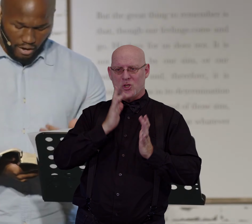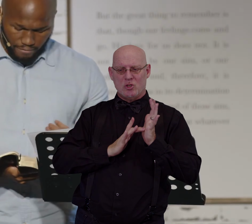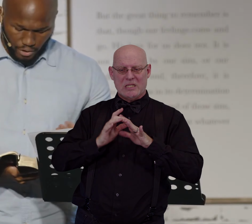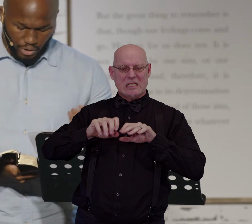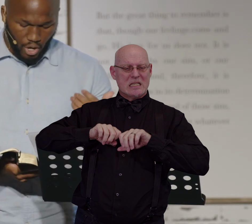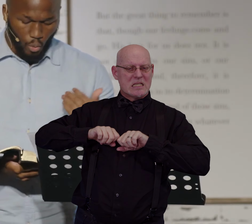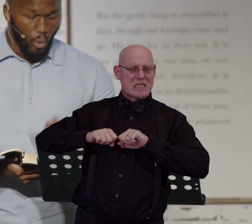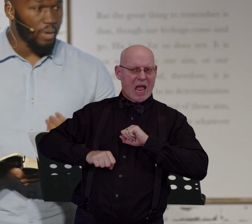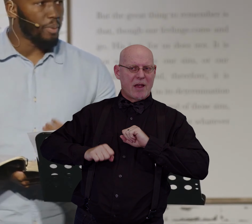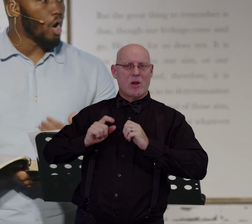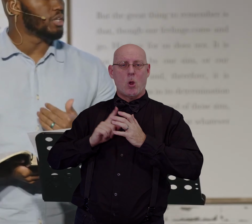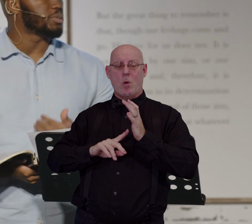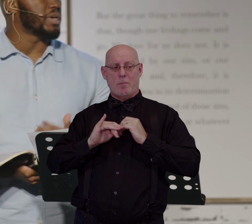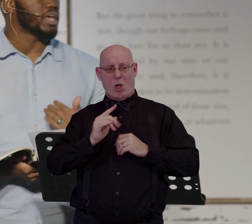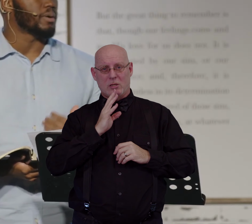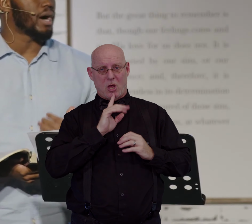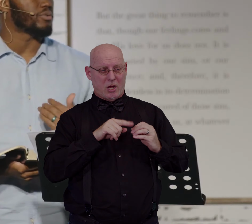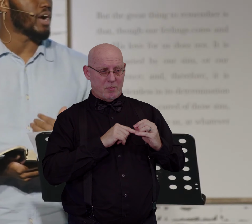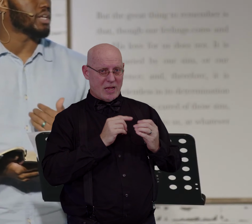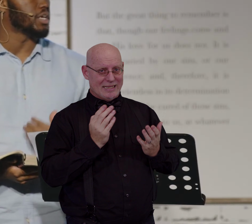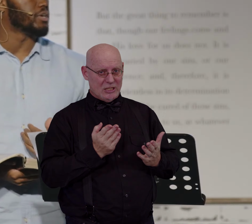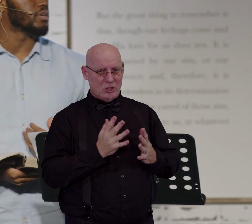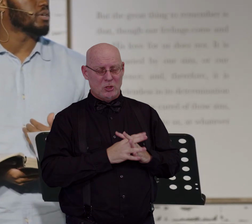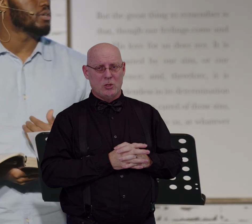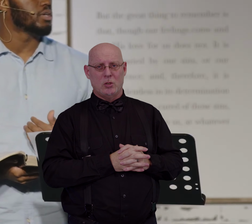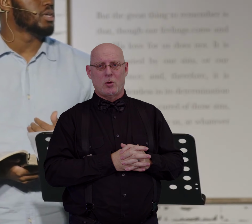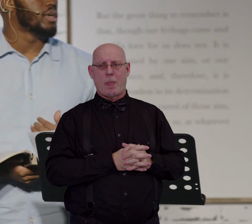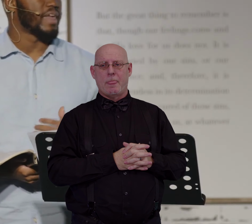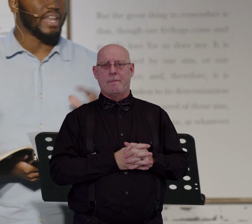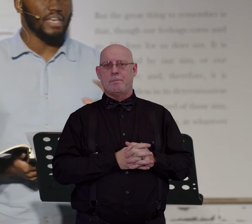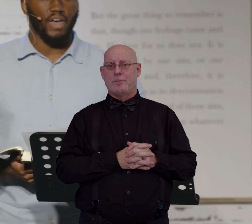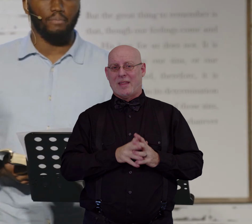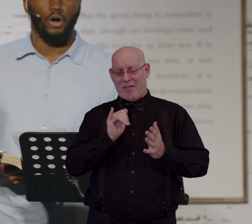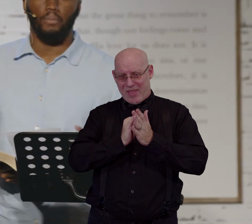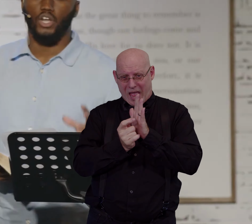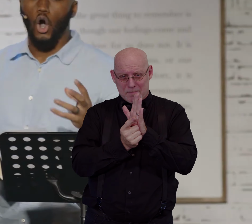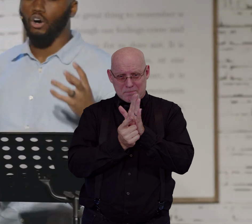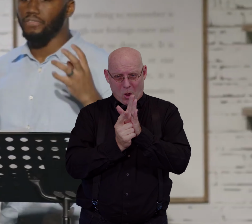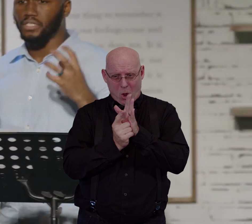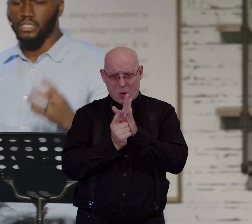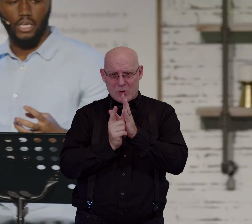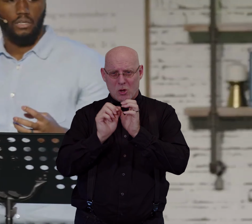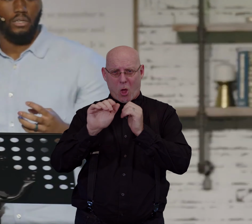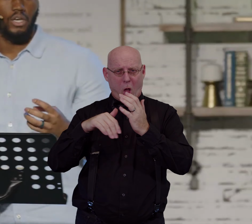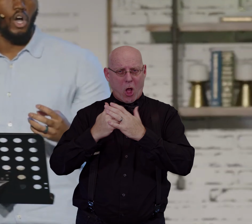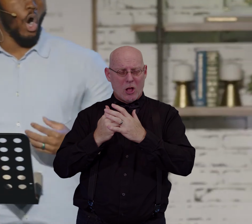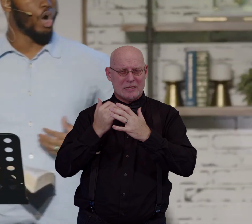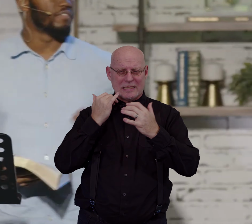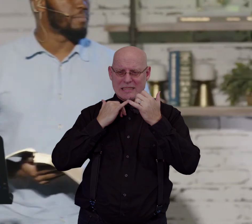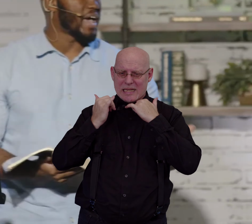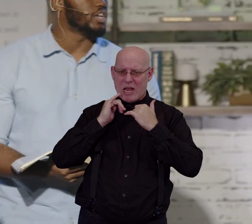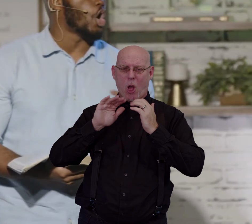Jesus suffered what Paul is speaking about right here. That in that moment, all of the sin, all of the pain, all